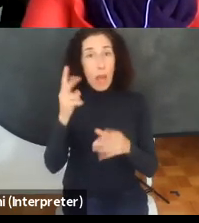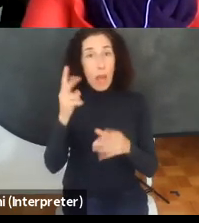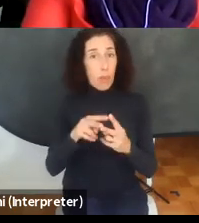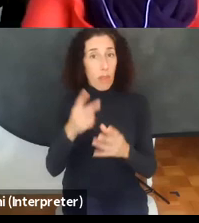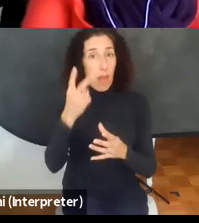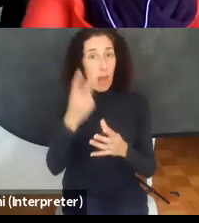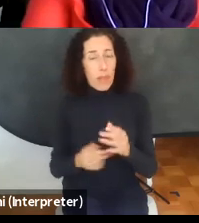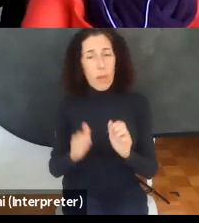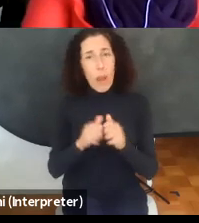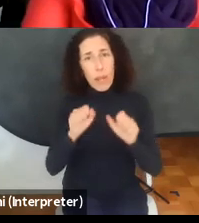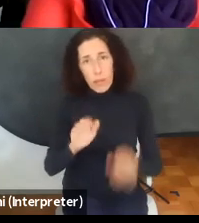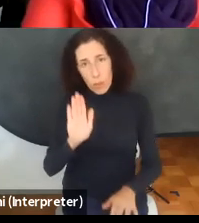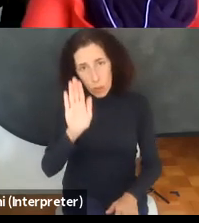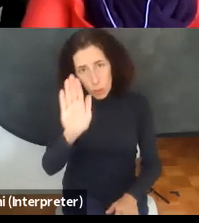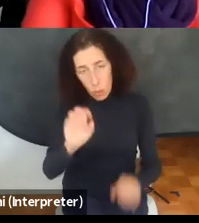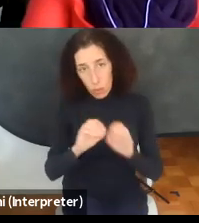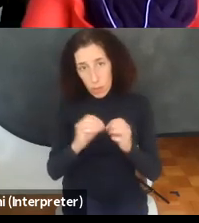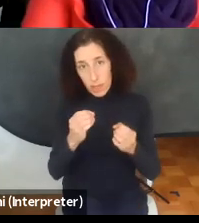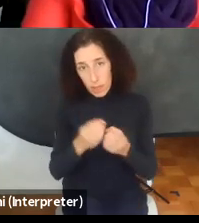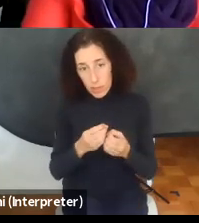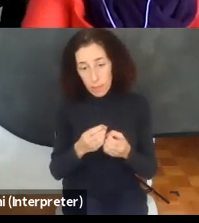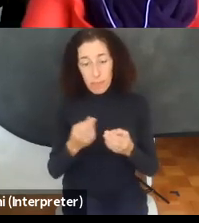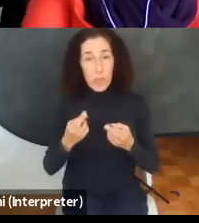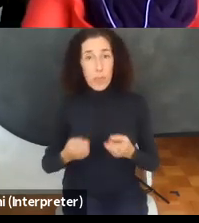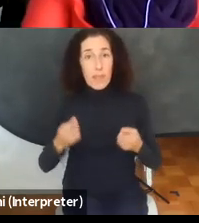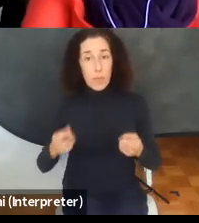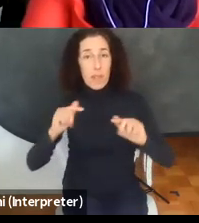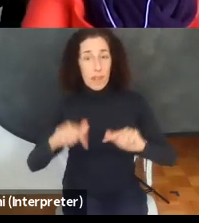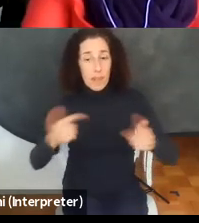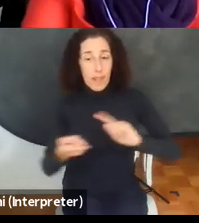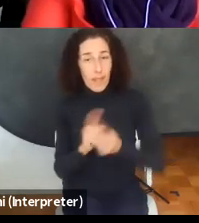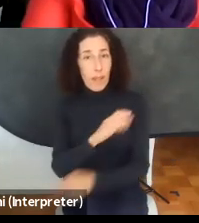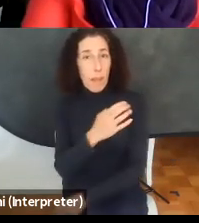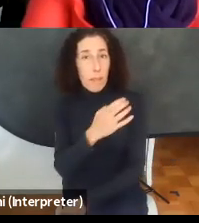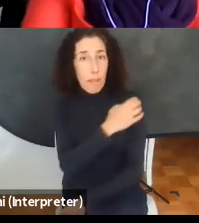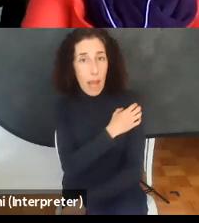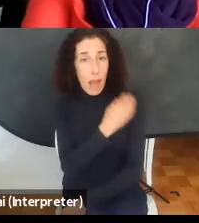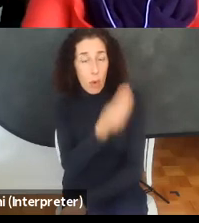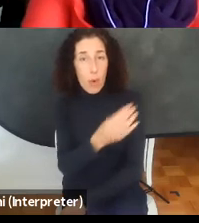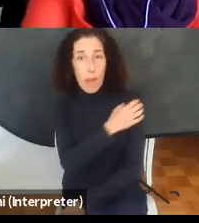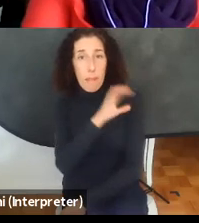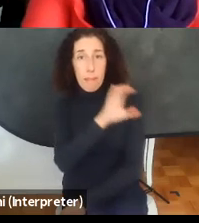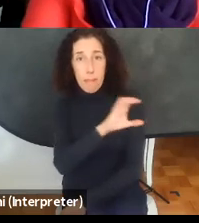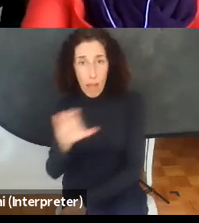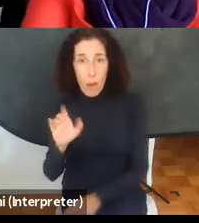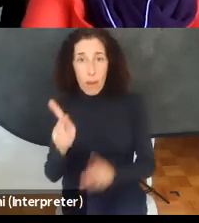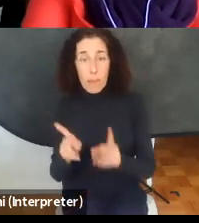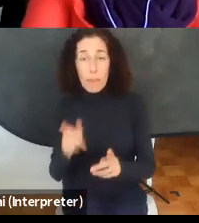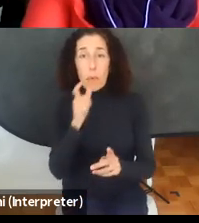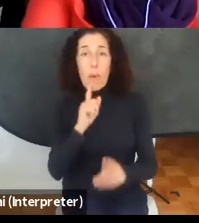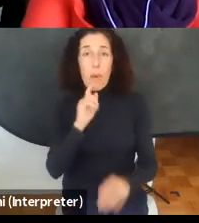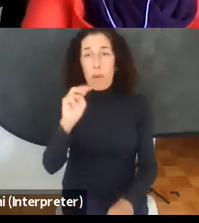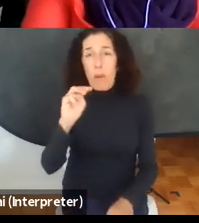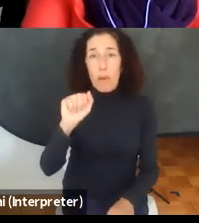return resources and cede power to disabled people of color and other disabled people at the margins of the margins? Because